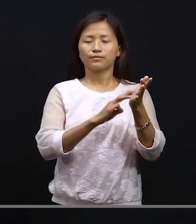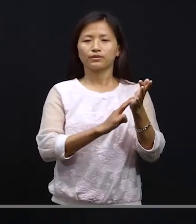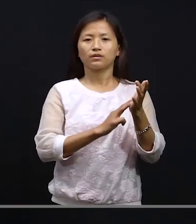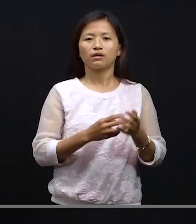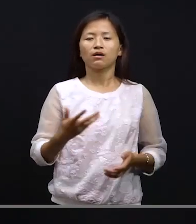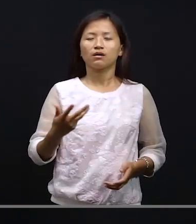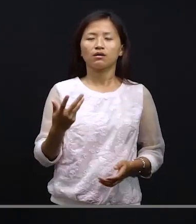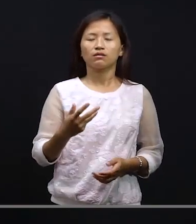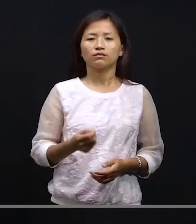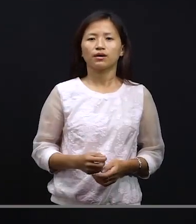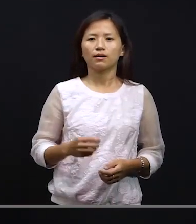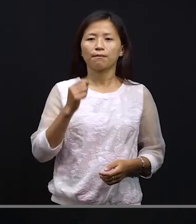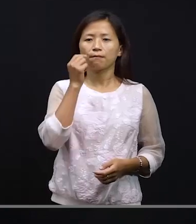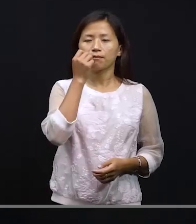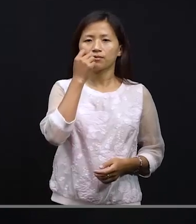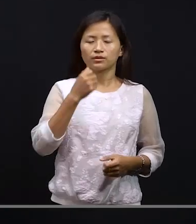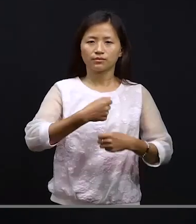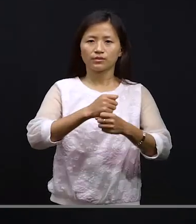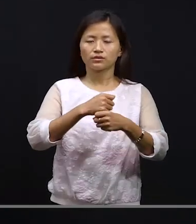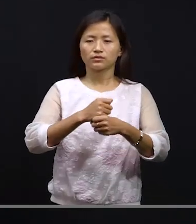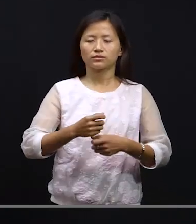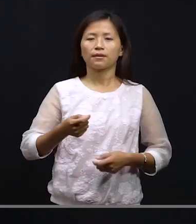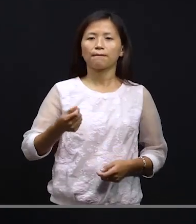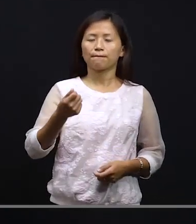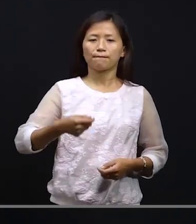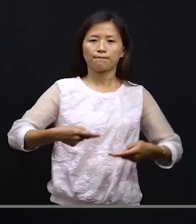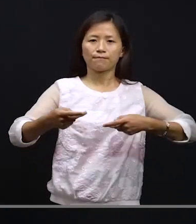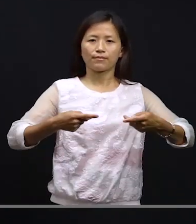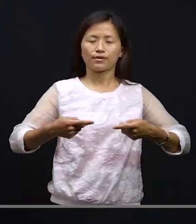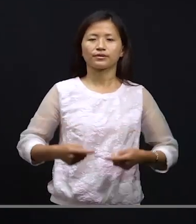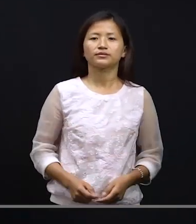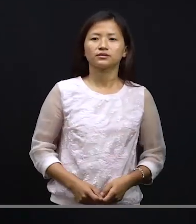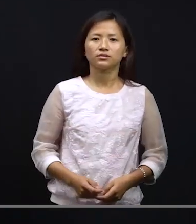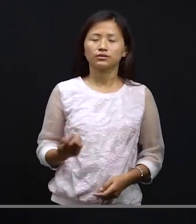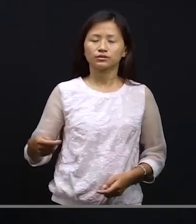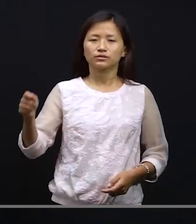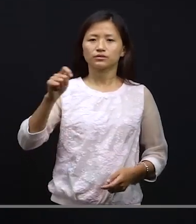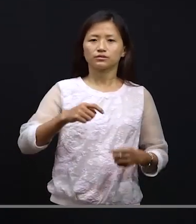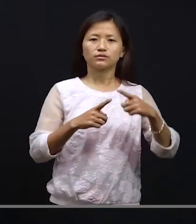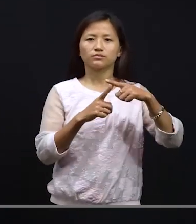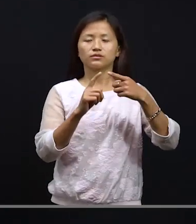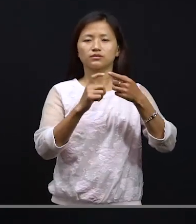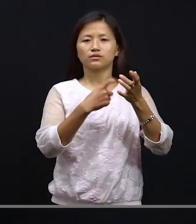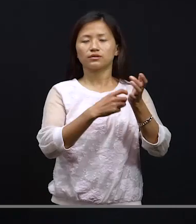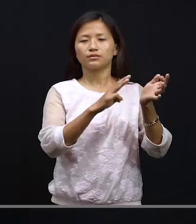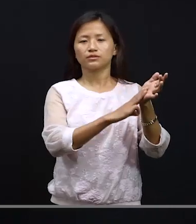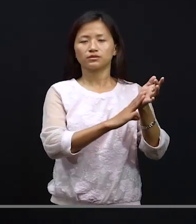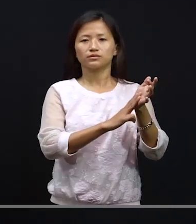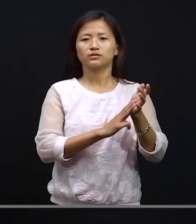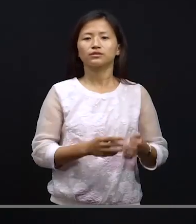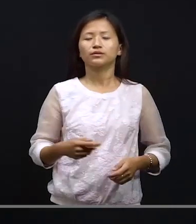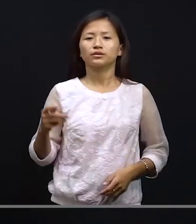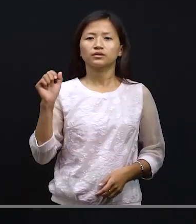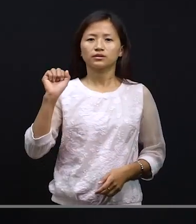makes a bargain with different type of people, but he did not come into terms with it, or he did not like